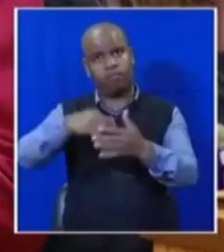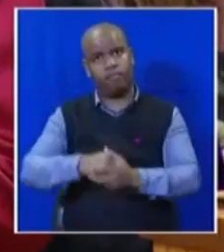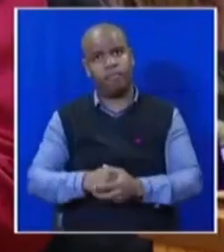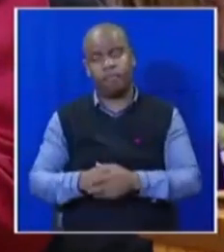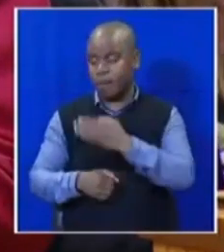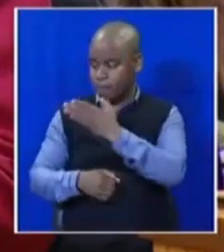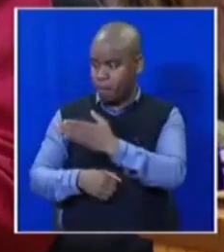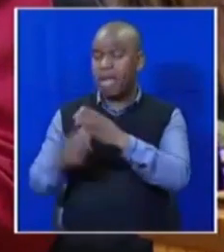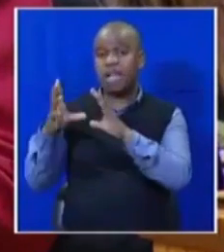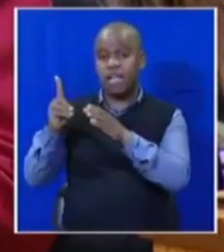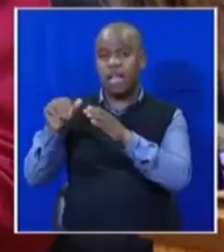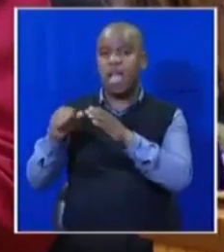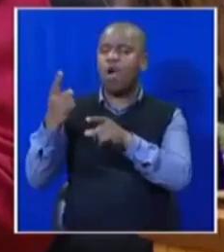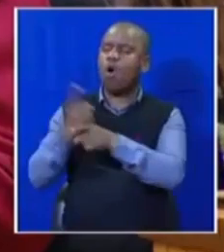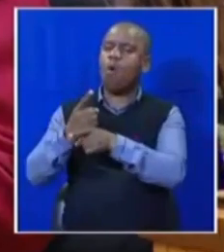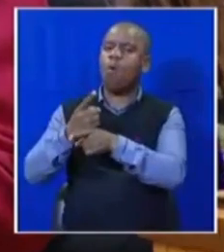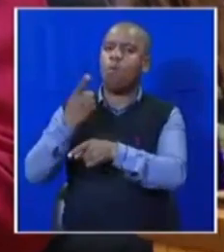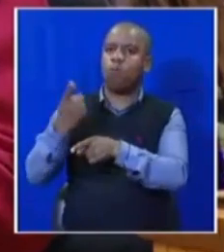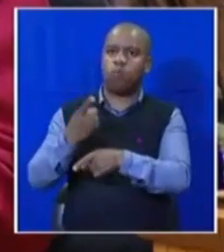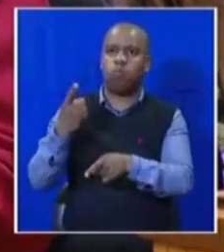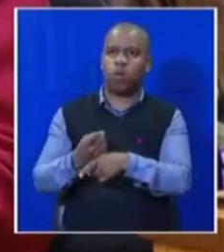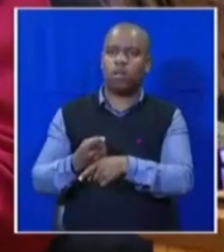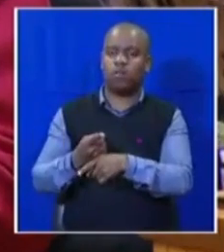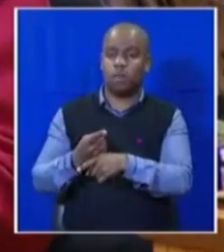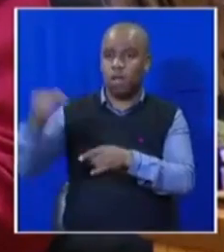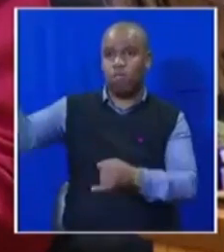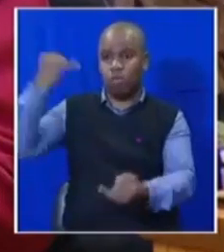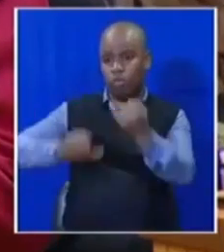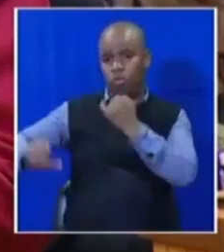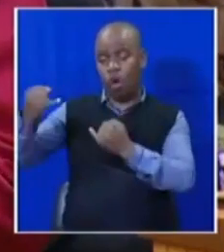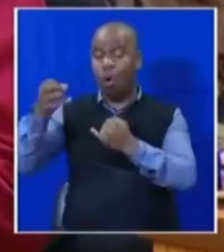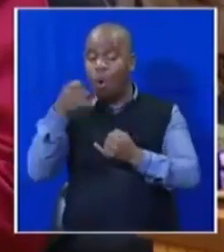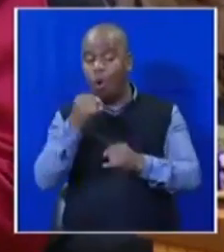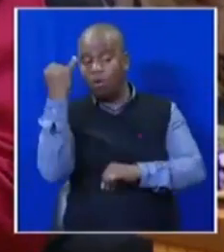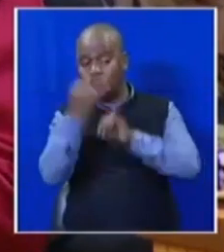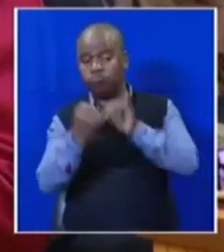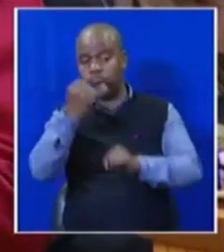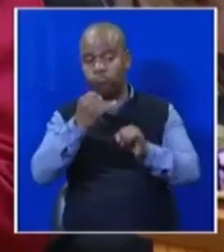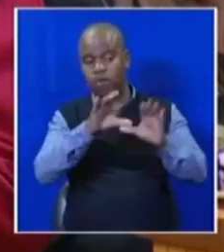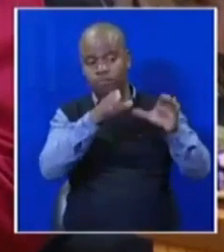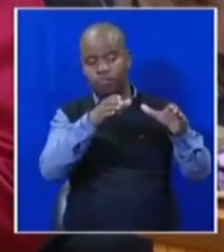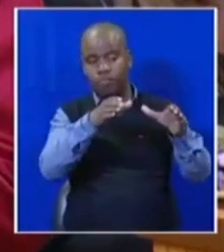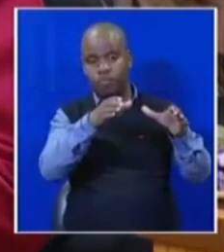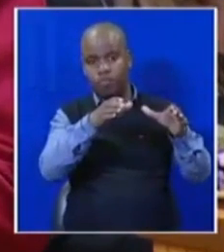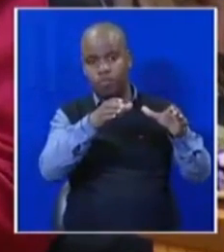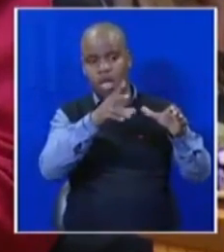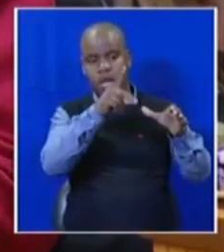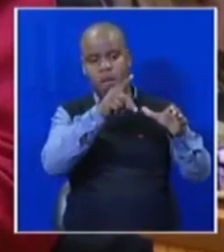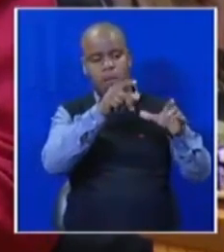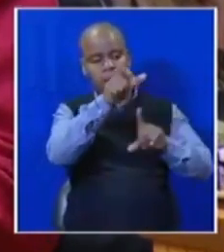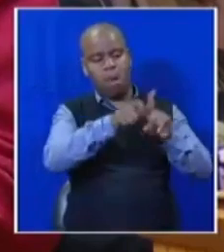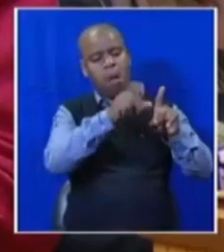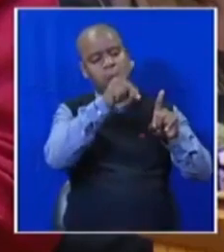The DA has consistently insulted Honorable Paulson without anything. And we've